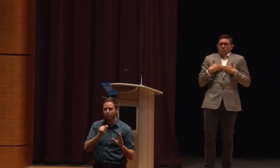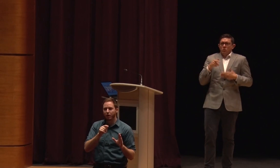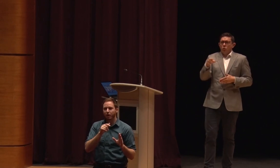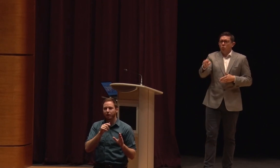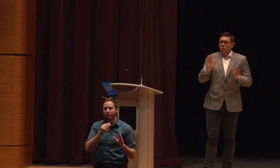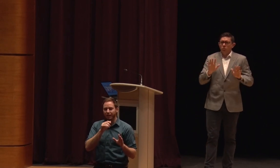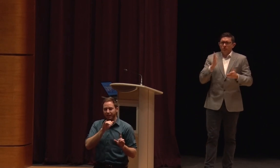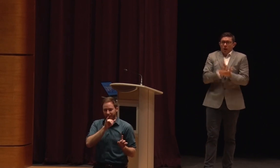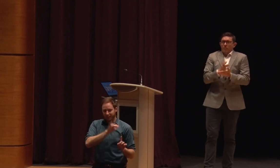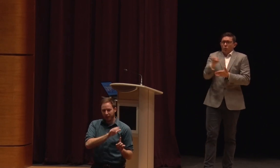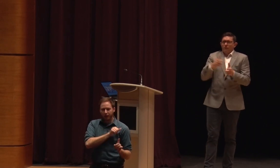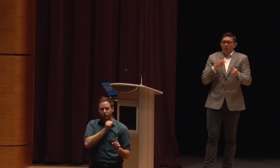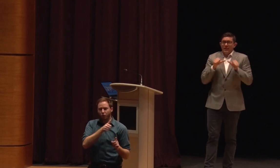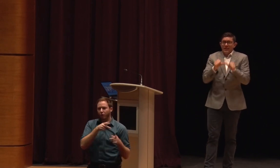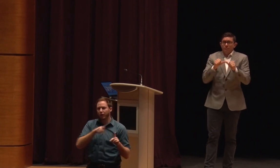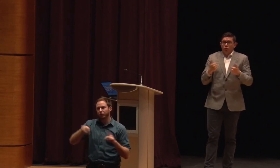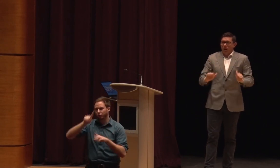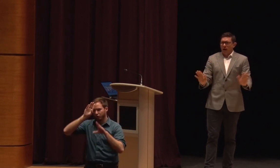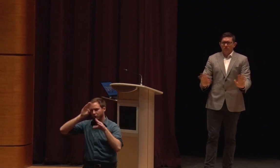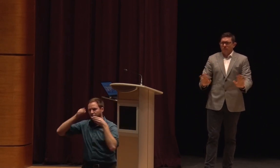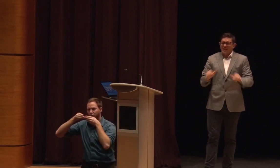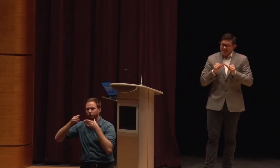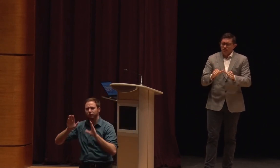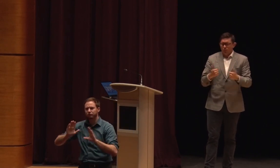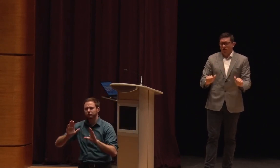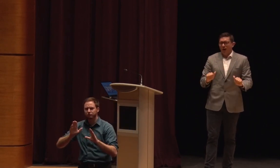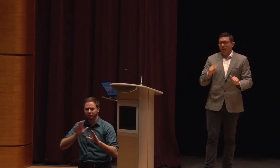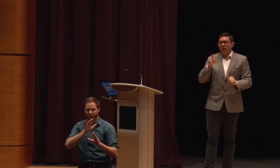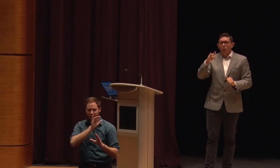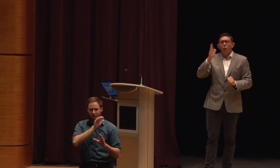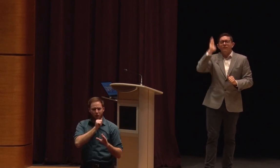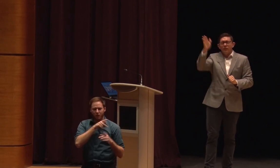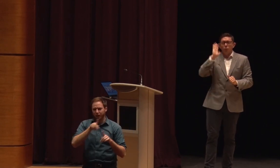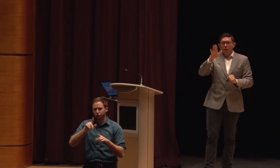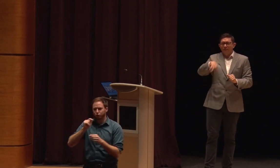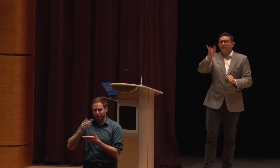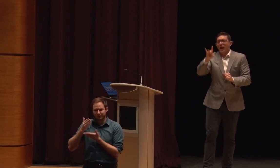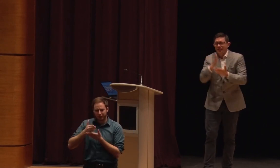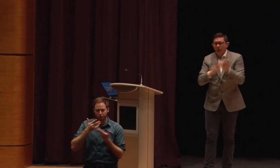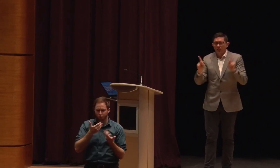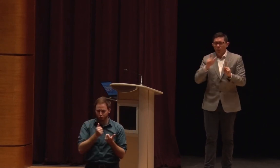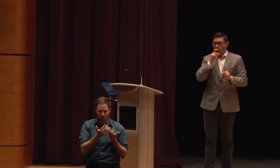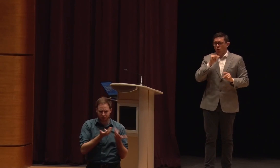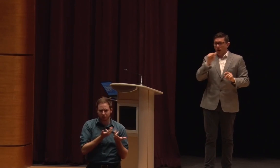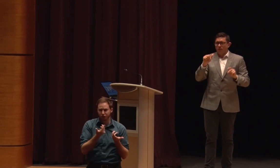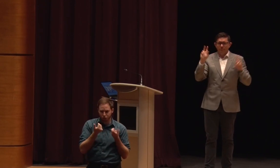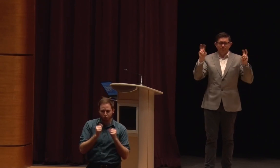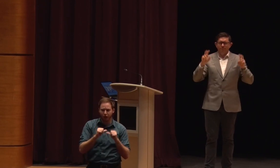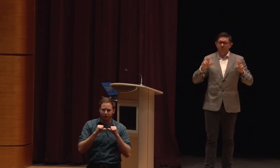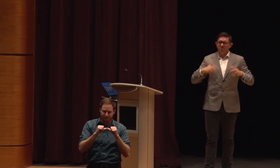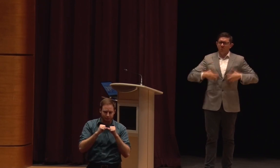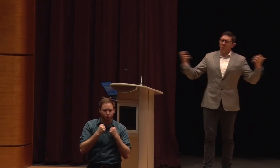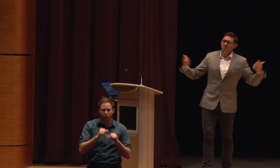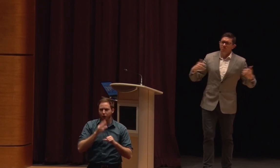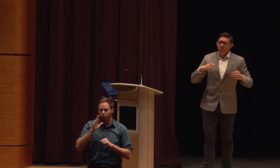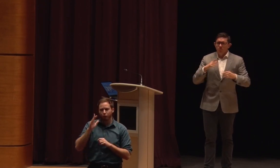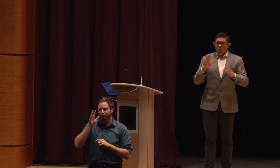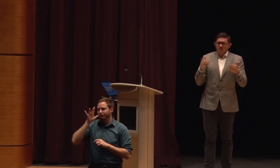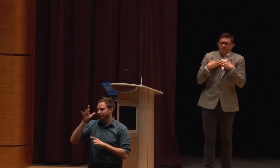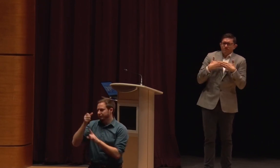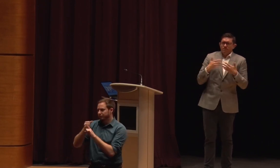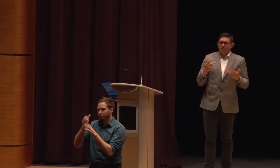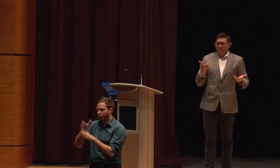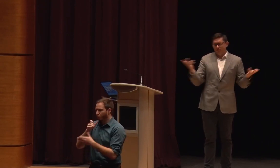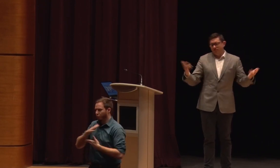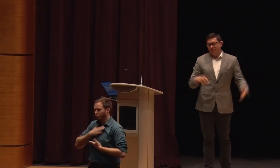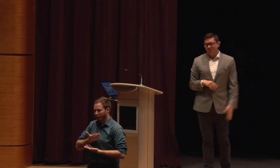let that close you off. You know, don't let that stop you from trying. Please keep trying. You will find someone who is not